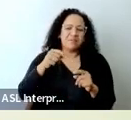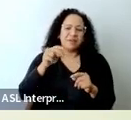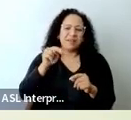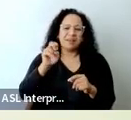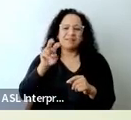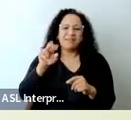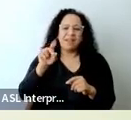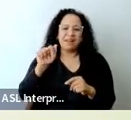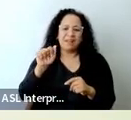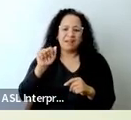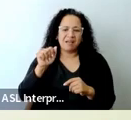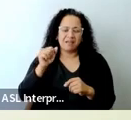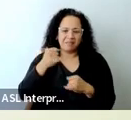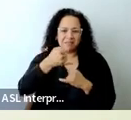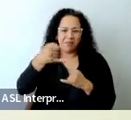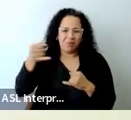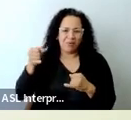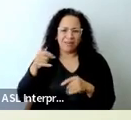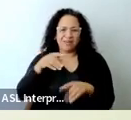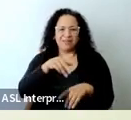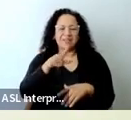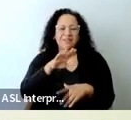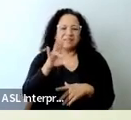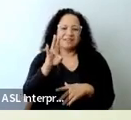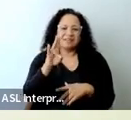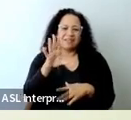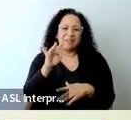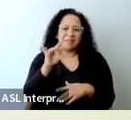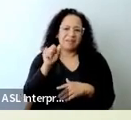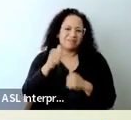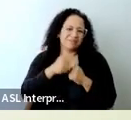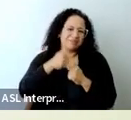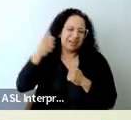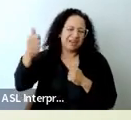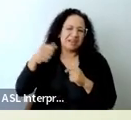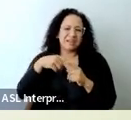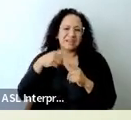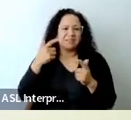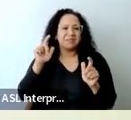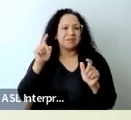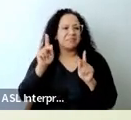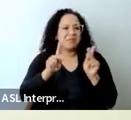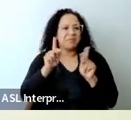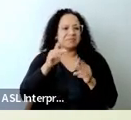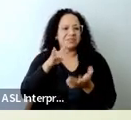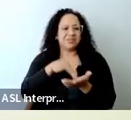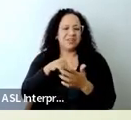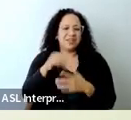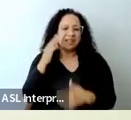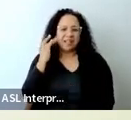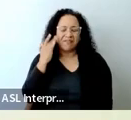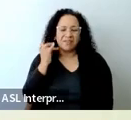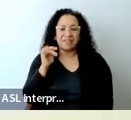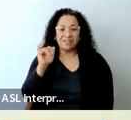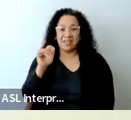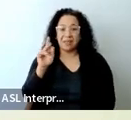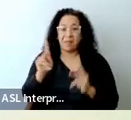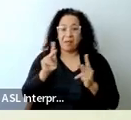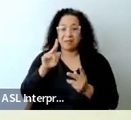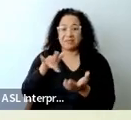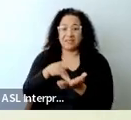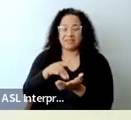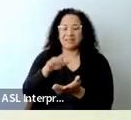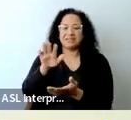and he's about 75 miles from a population center in California, and that population center would be